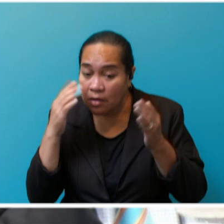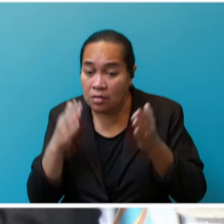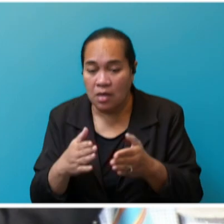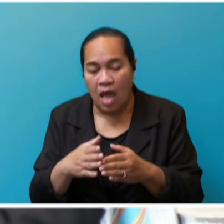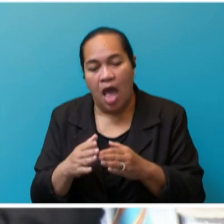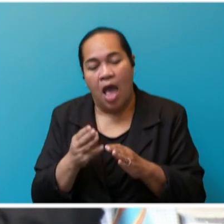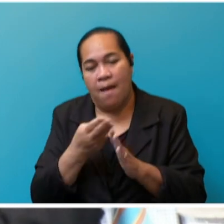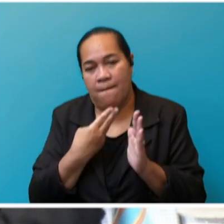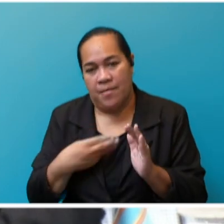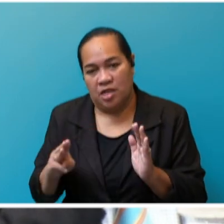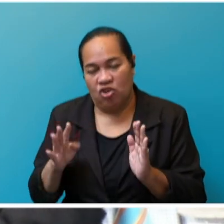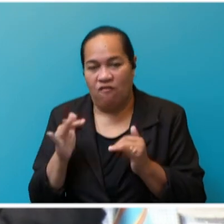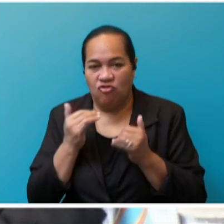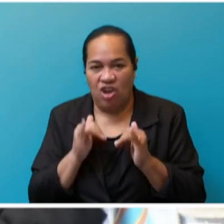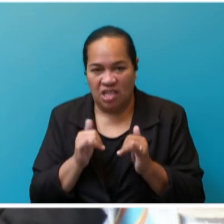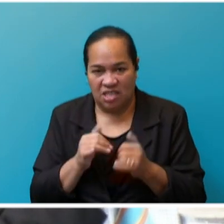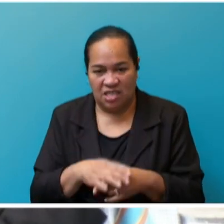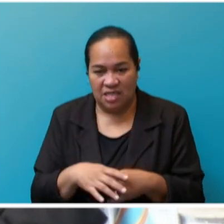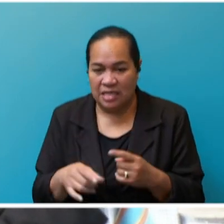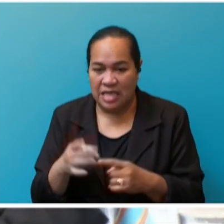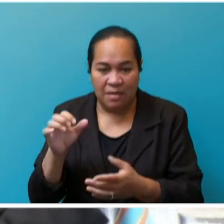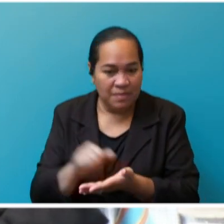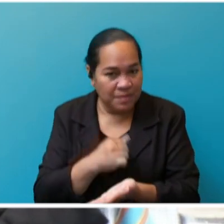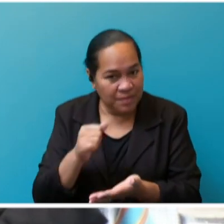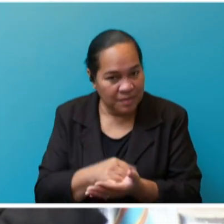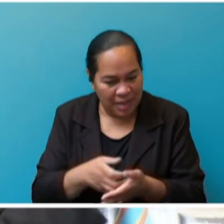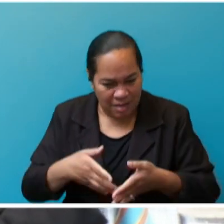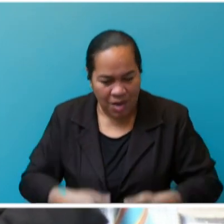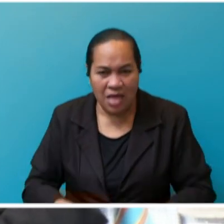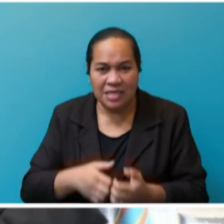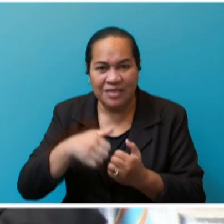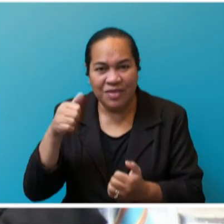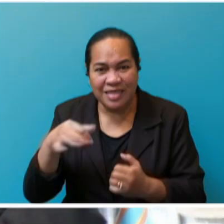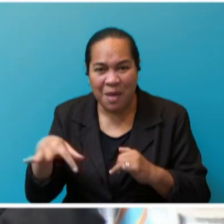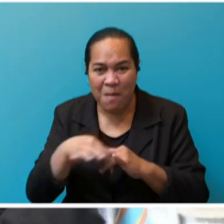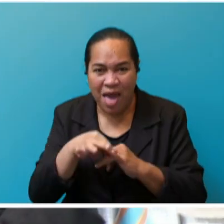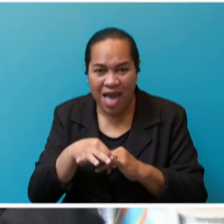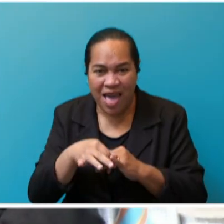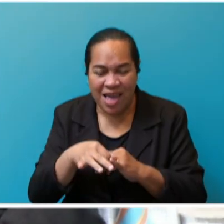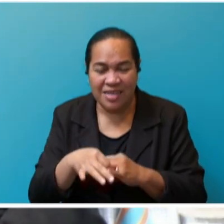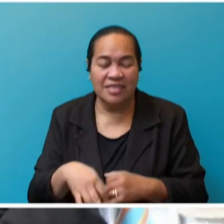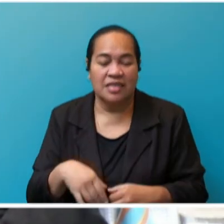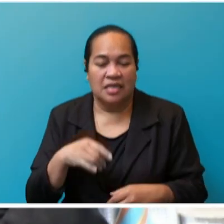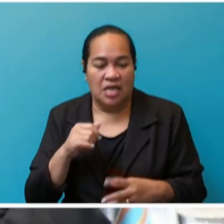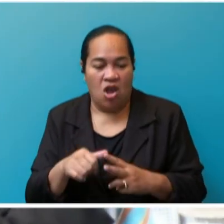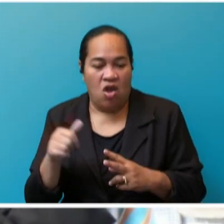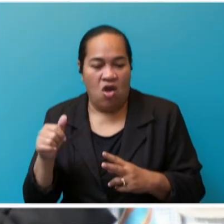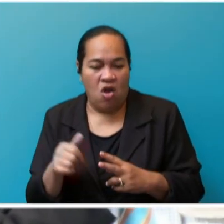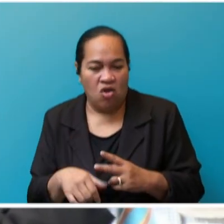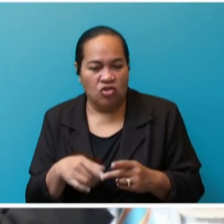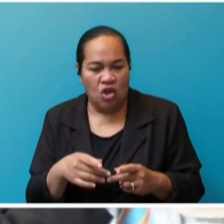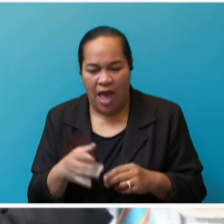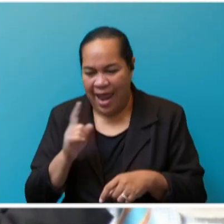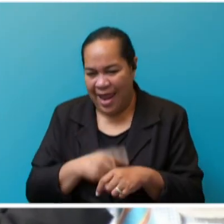Justice, which included printing of birth, death, and marriage certificates, registration of new and late births and